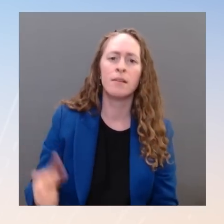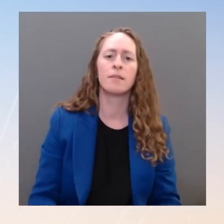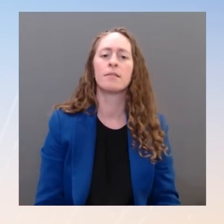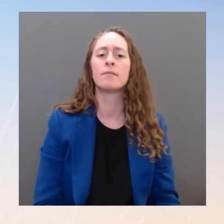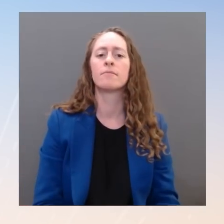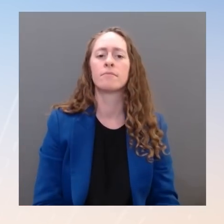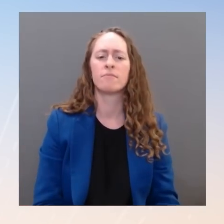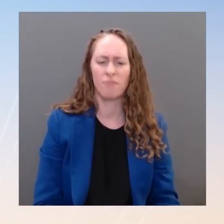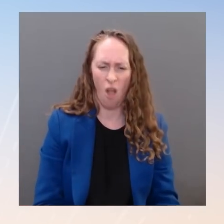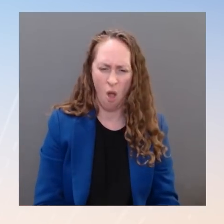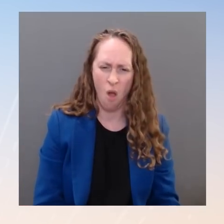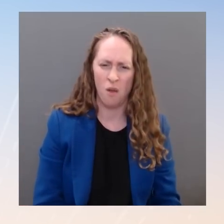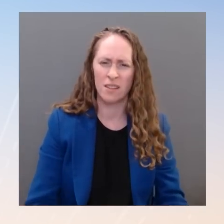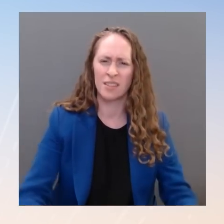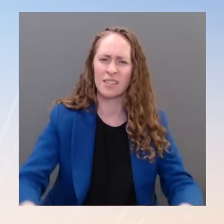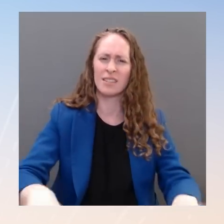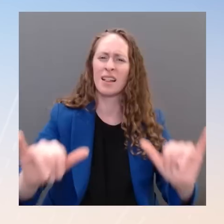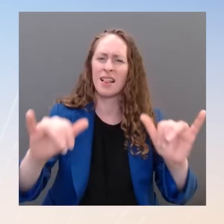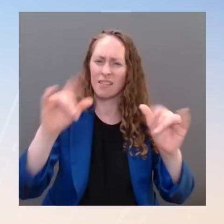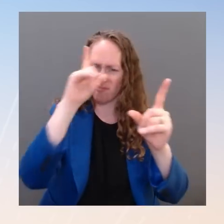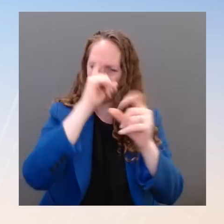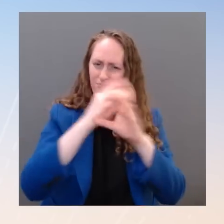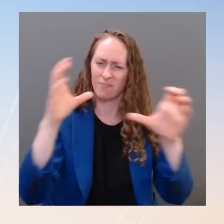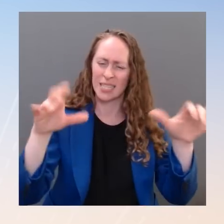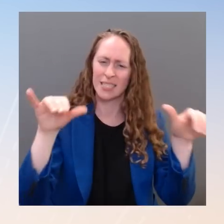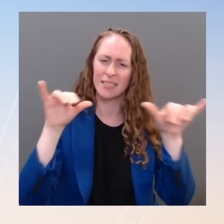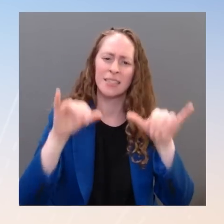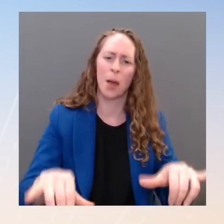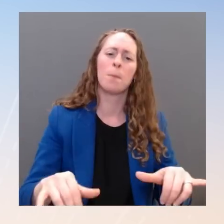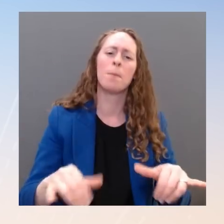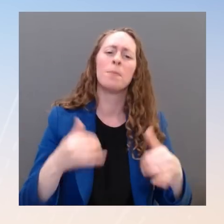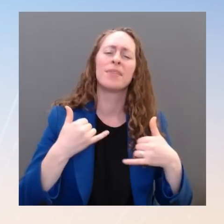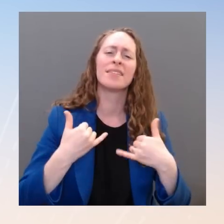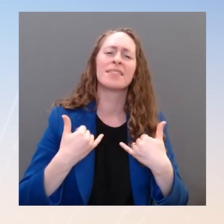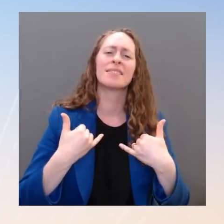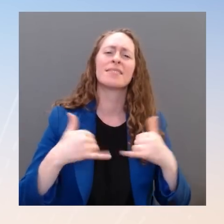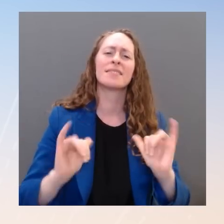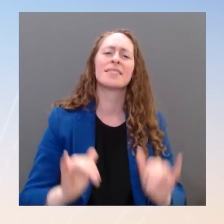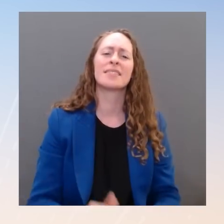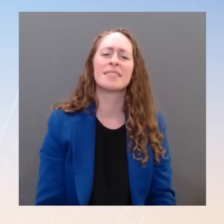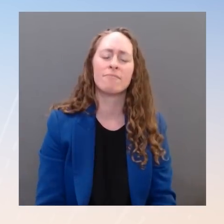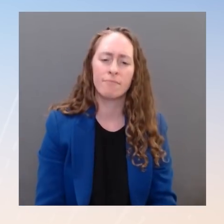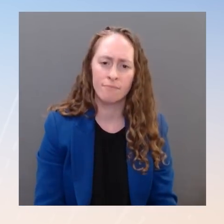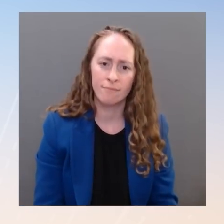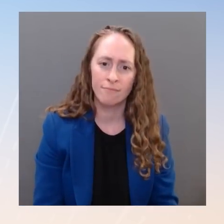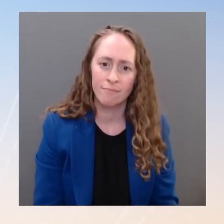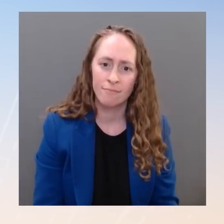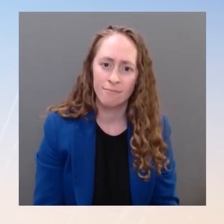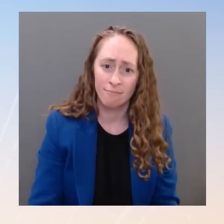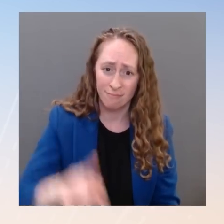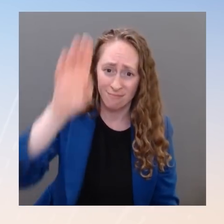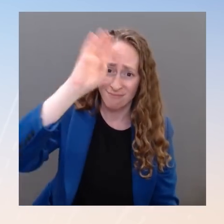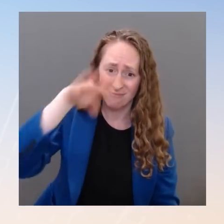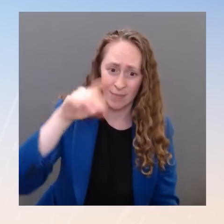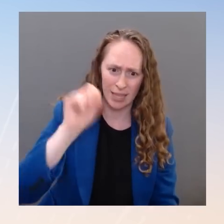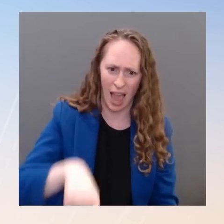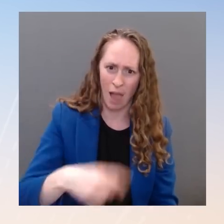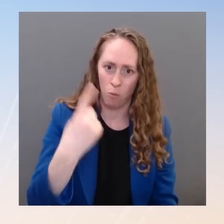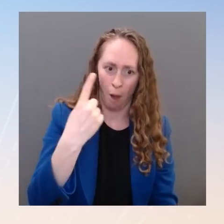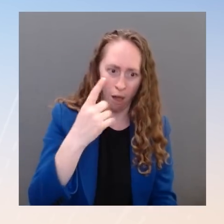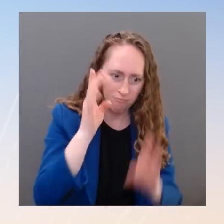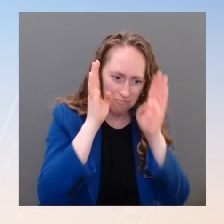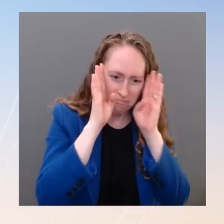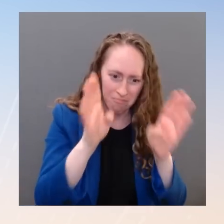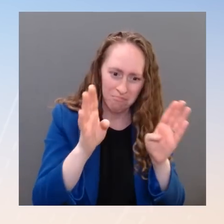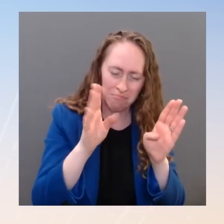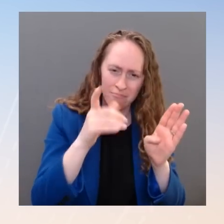You can and you are able to do more than one thing at one time, right? Just even look at the committees of jurisdiction in Congress.